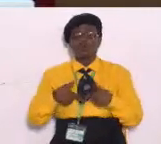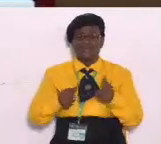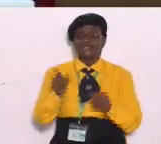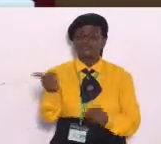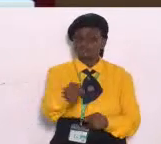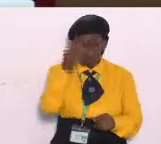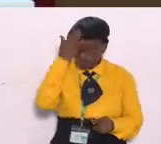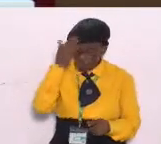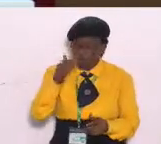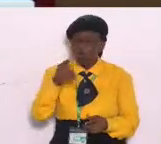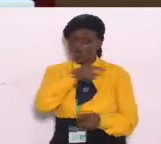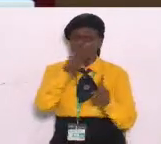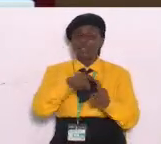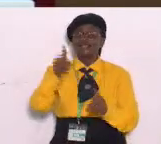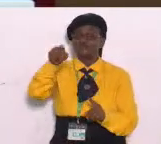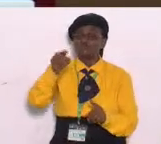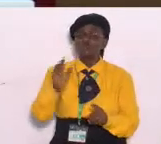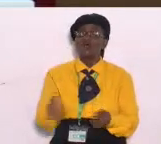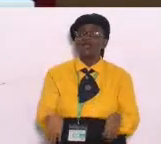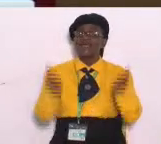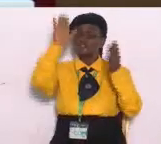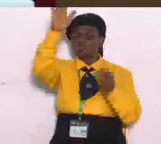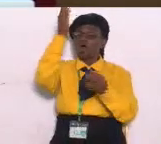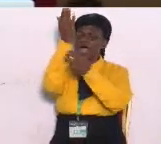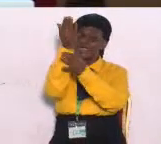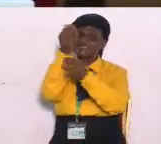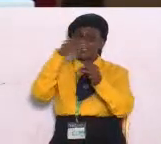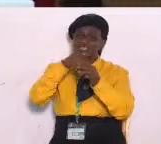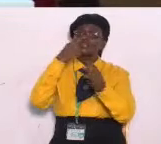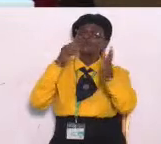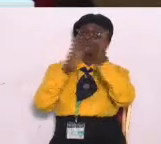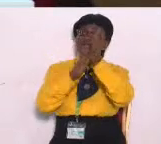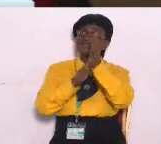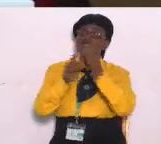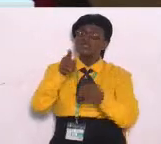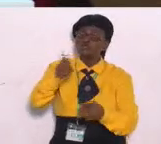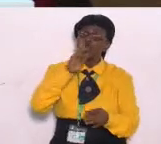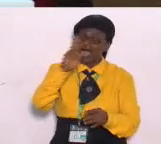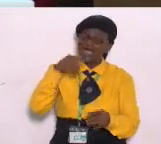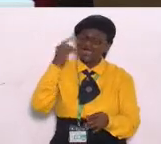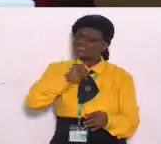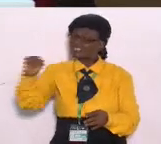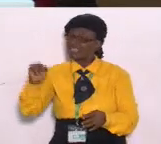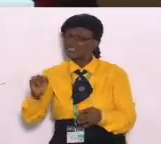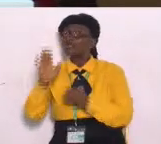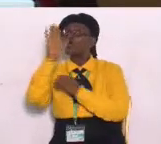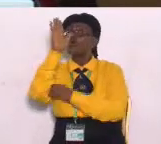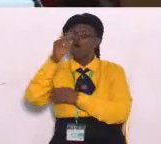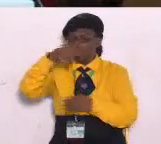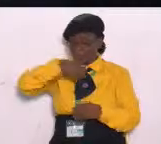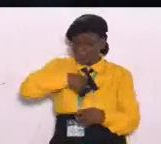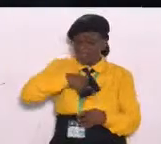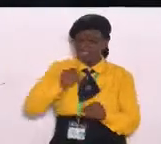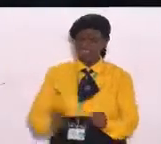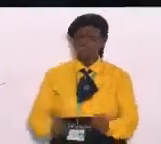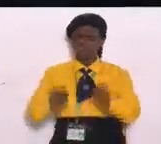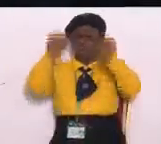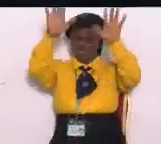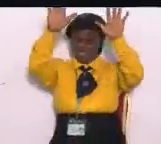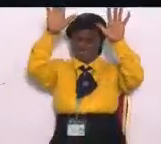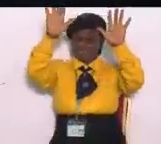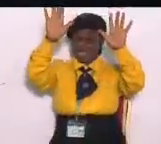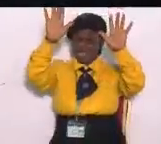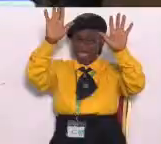when you raise your hands in praise, you are saying, God, I surrender. If